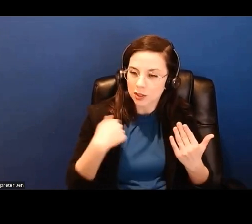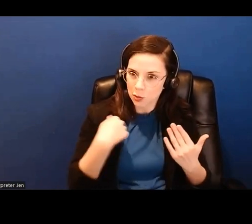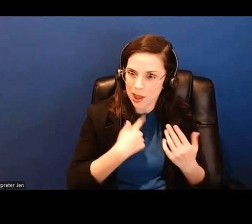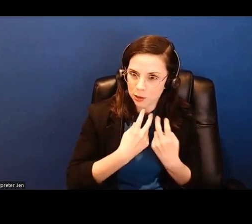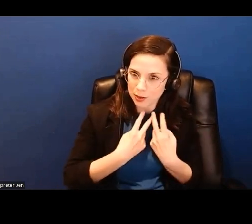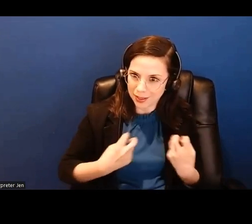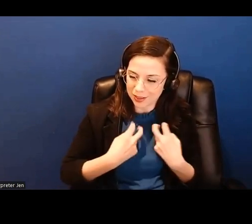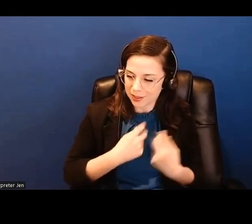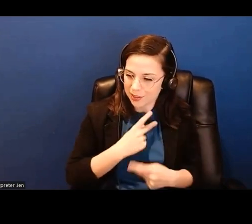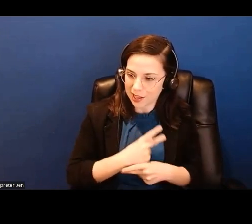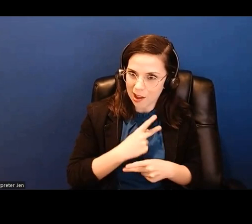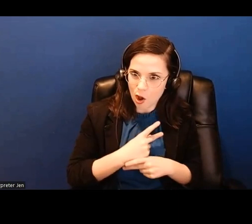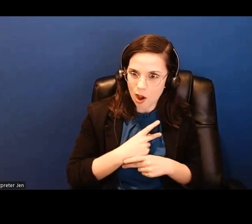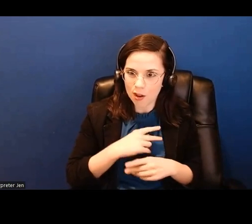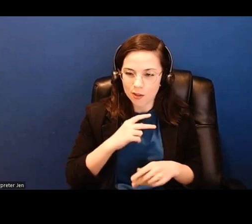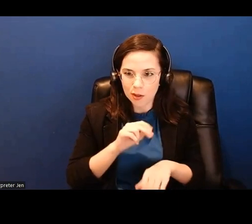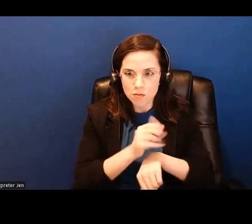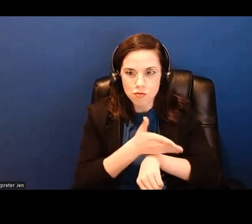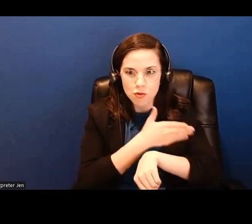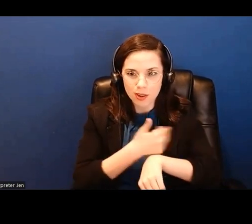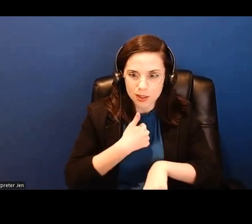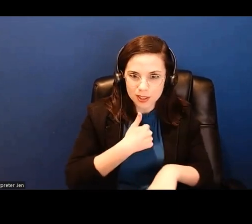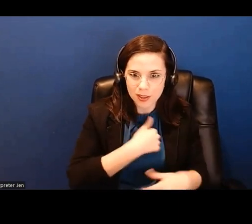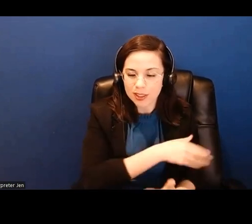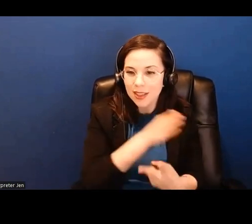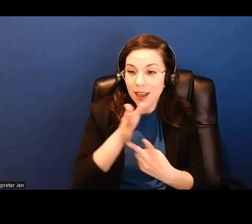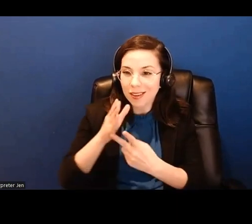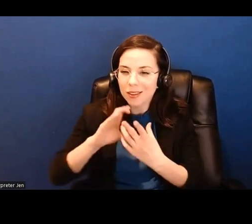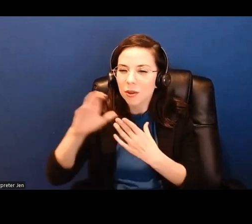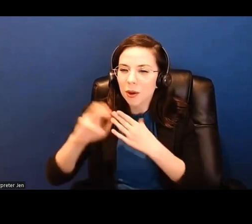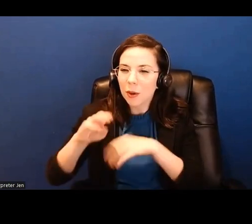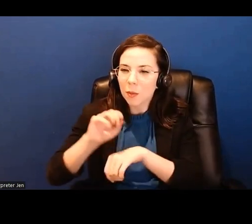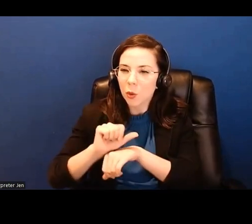then secondly, in the actual curriculum work that we do with people. And